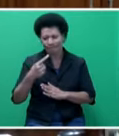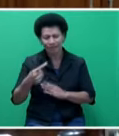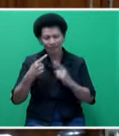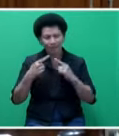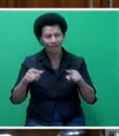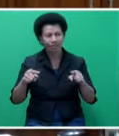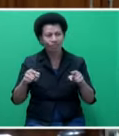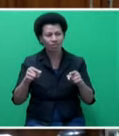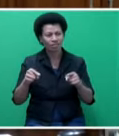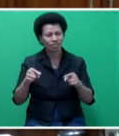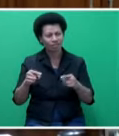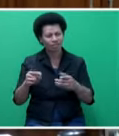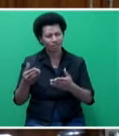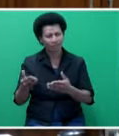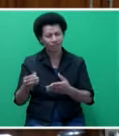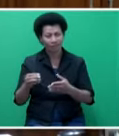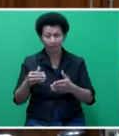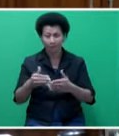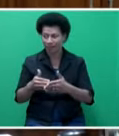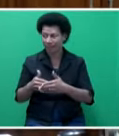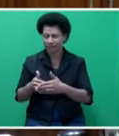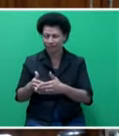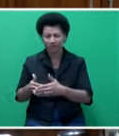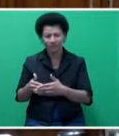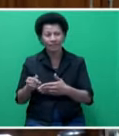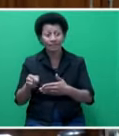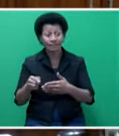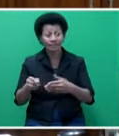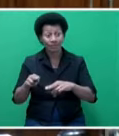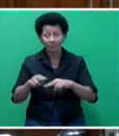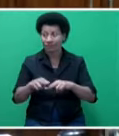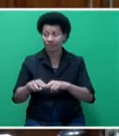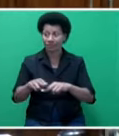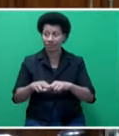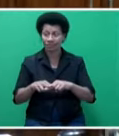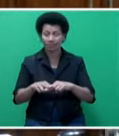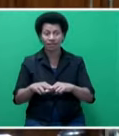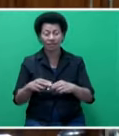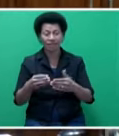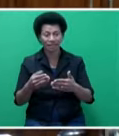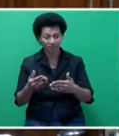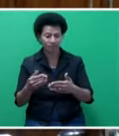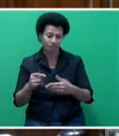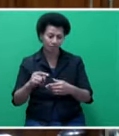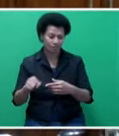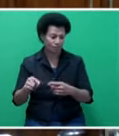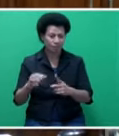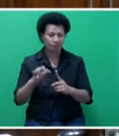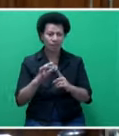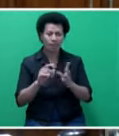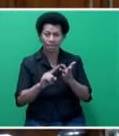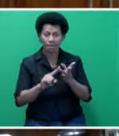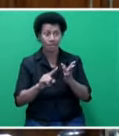be banned from Fiji from 1 Jan. Of course, we all know the deleterious effect of polystyrene.